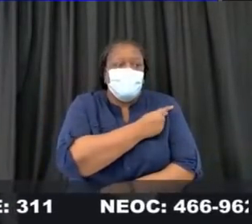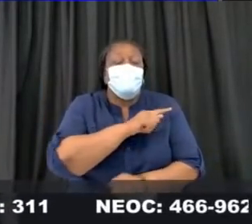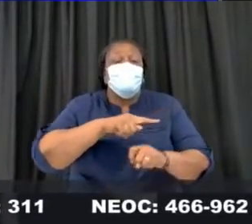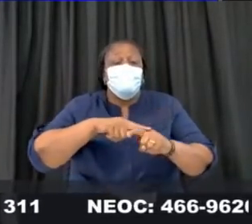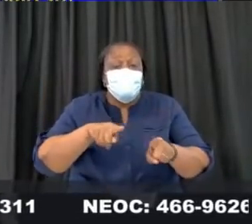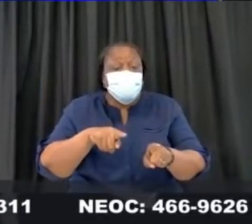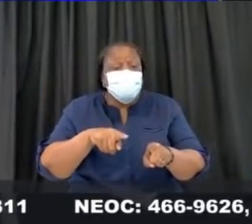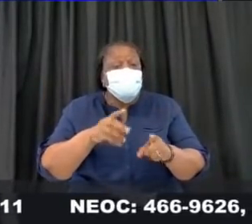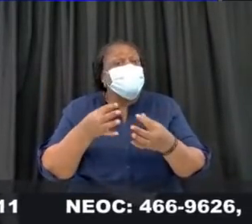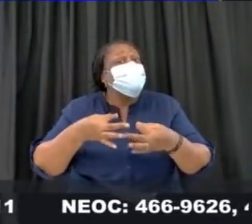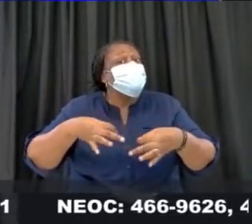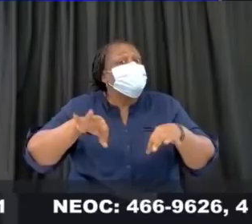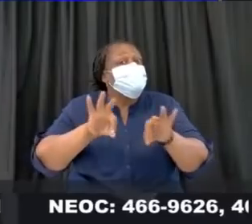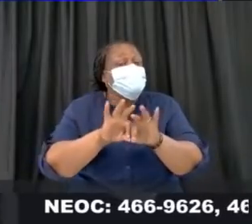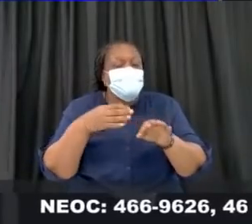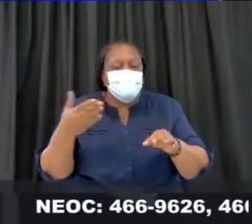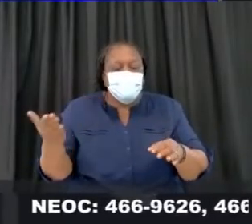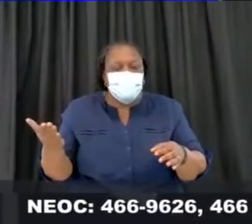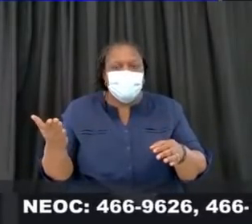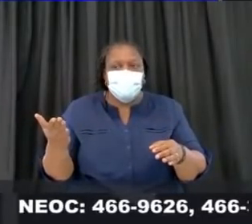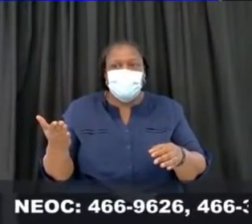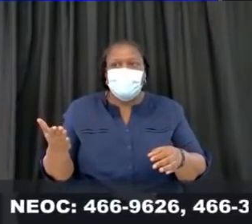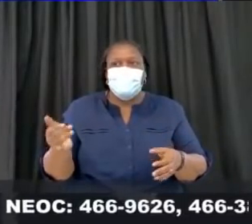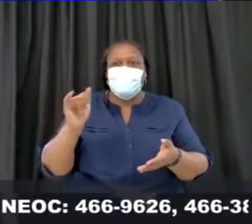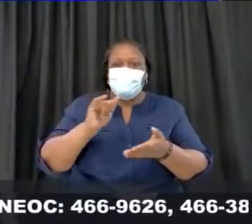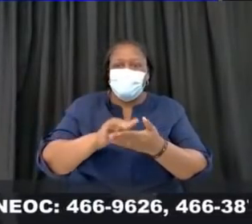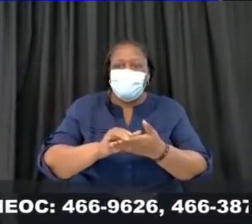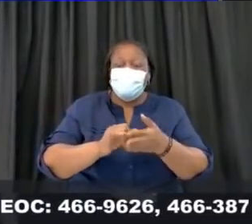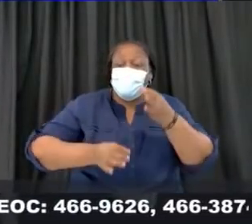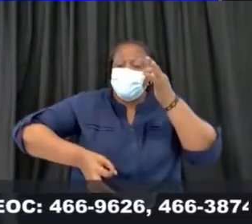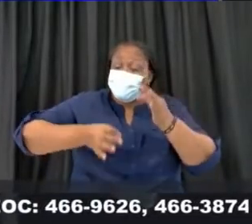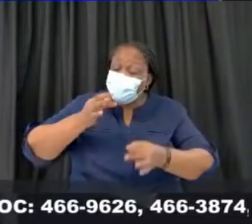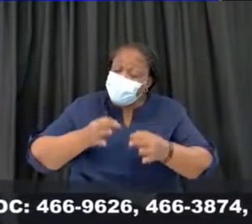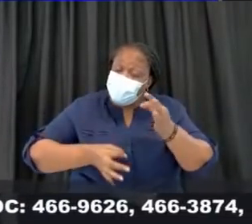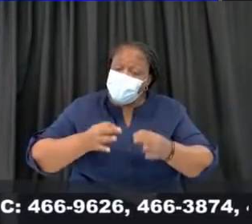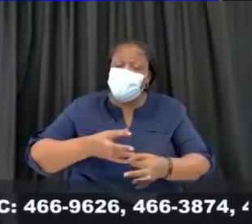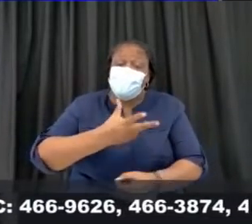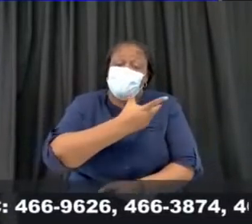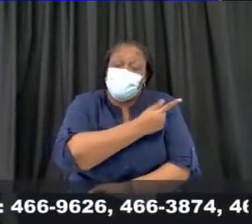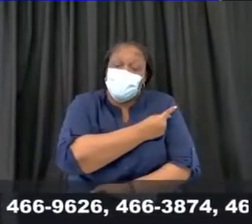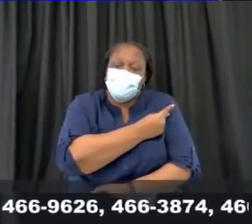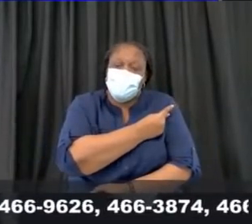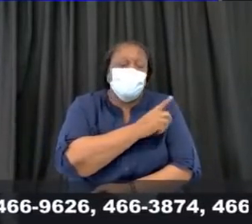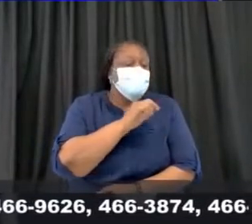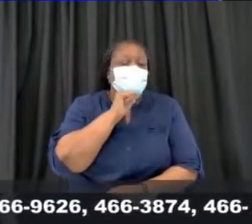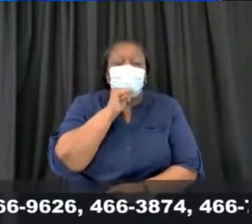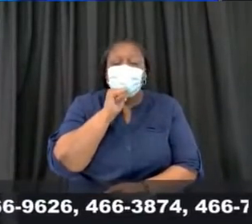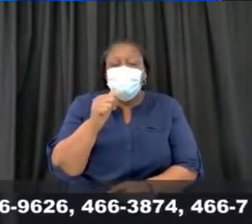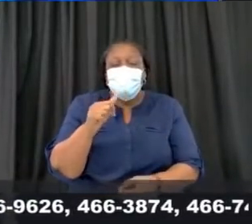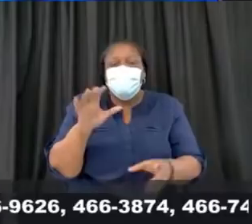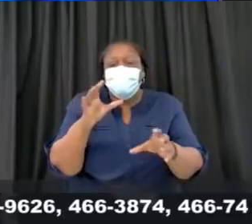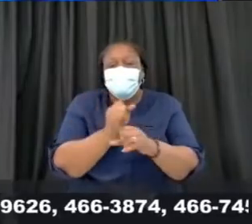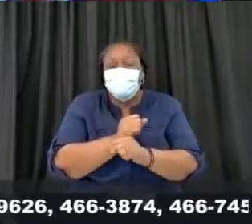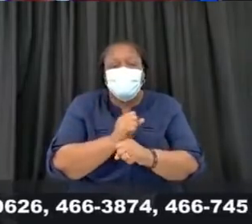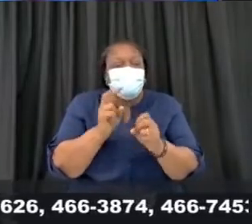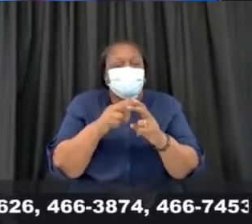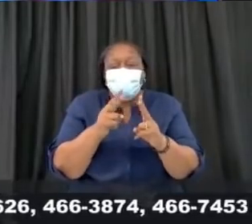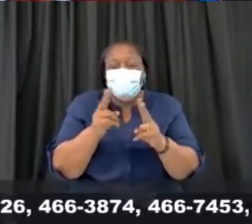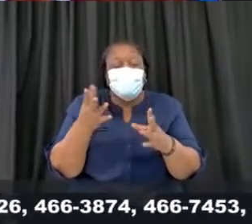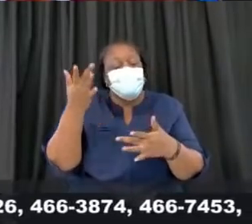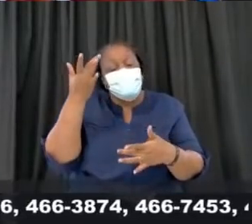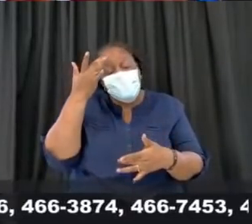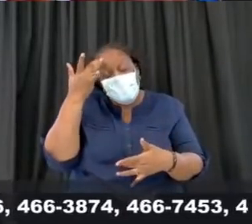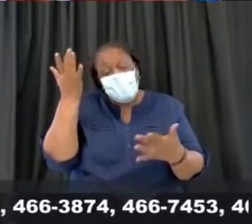is that if you're vaccinated, you're more likely to have asymptomatic disease, and you'll certainly